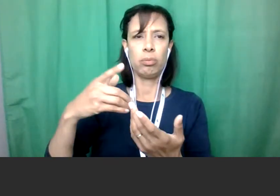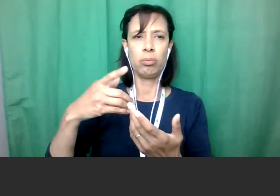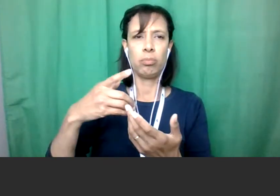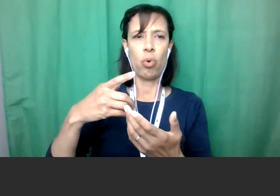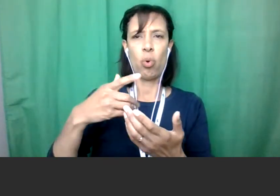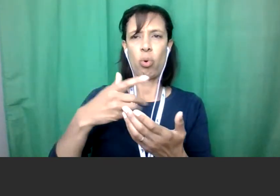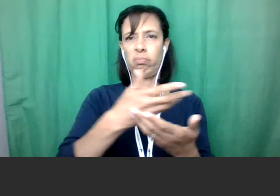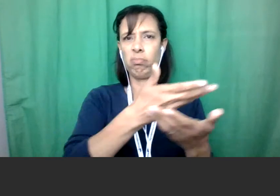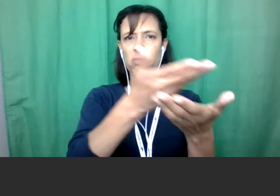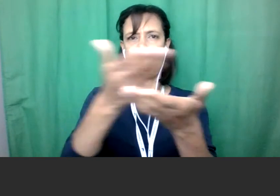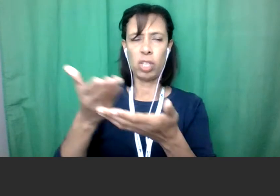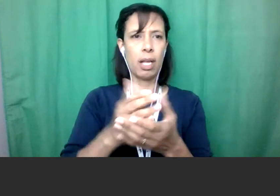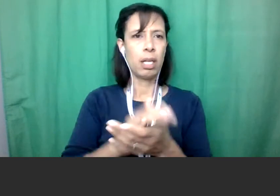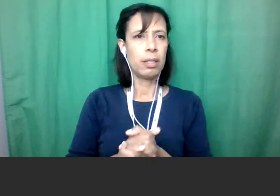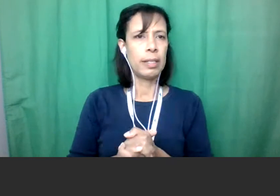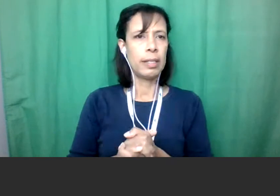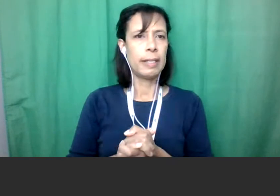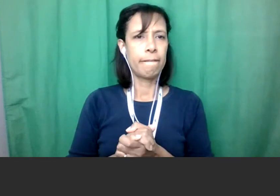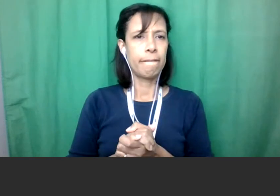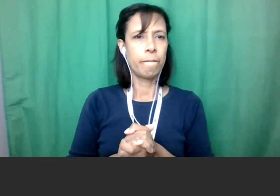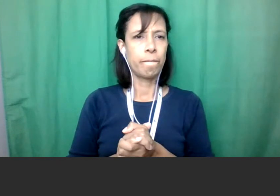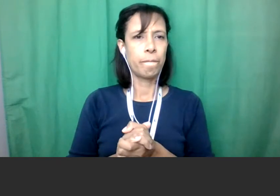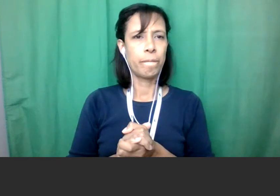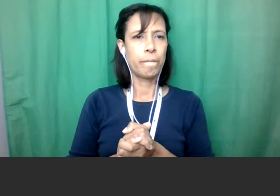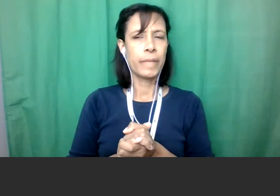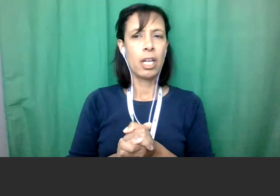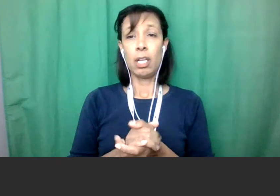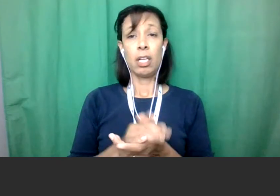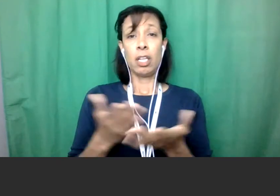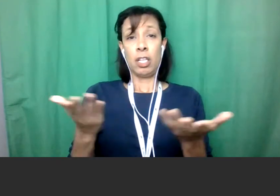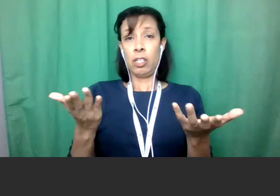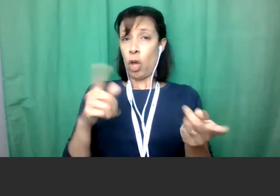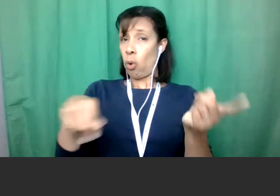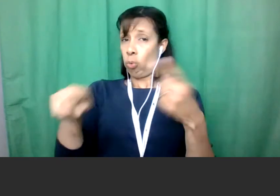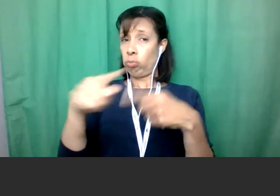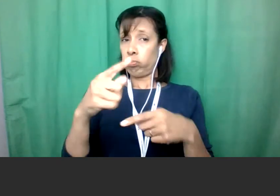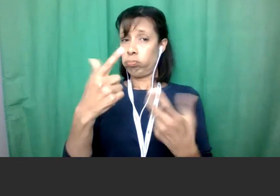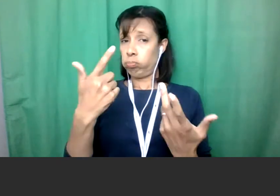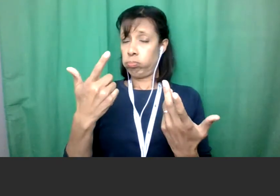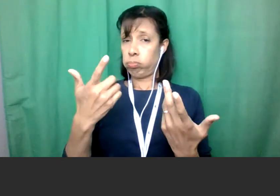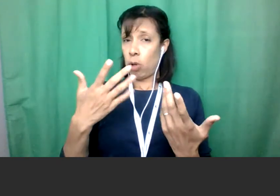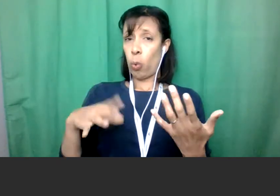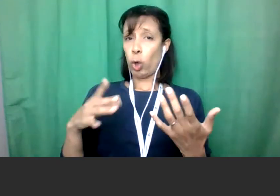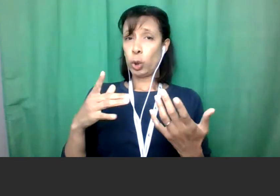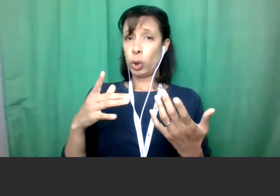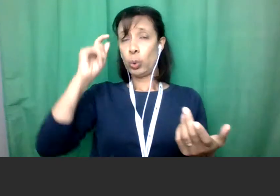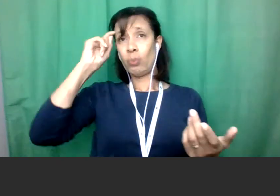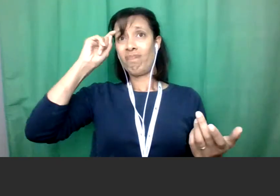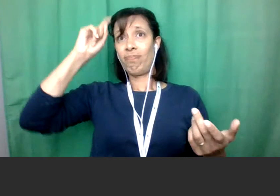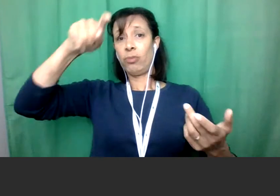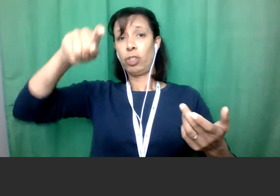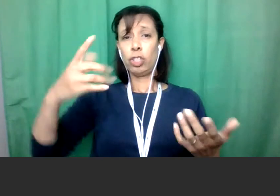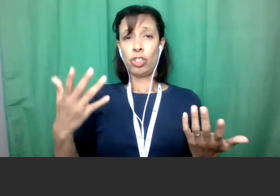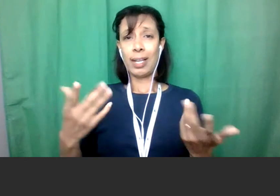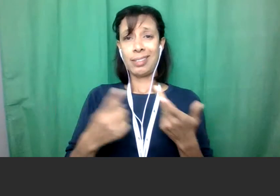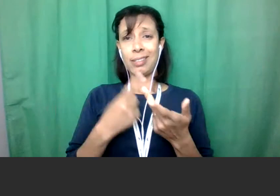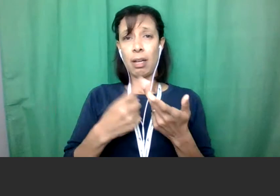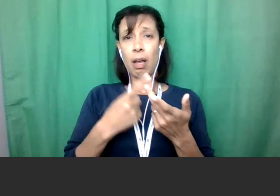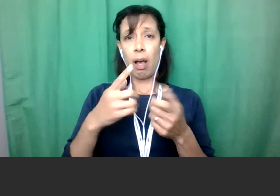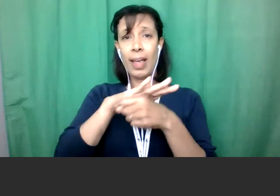Would somebody like to suggest another area that I could do a little bit of researching into and find some journal